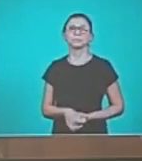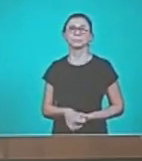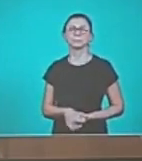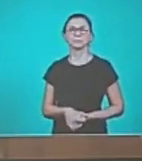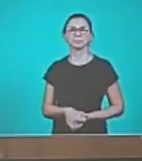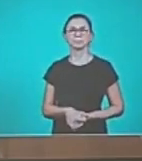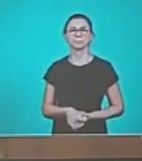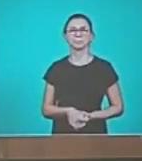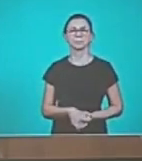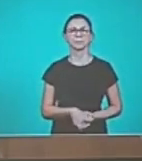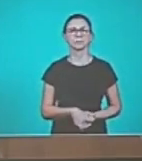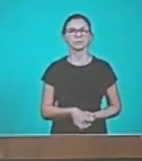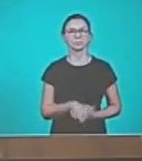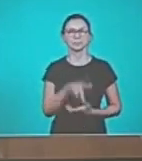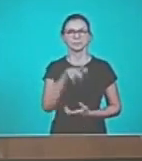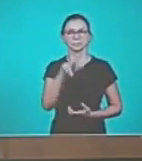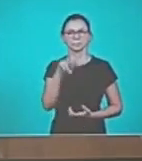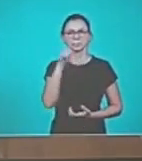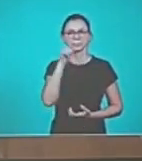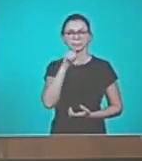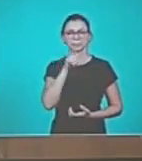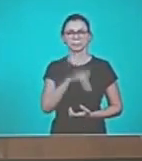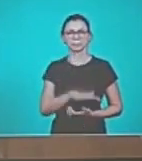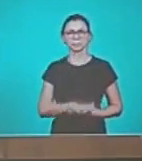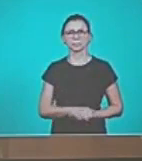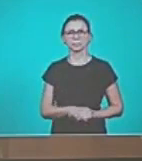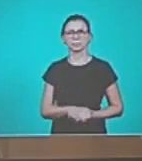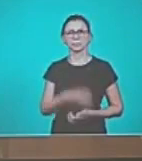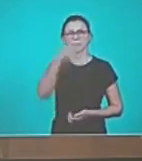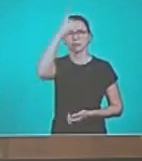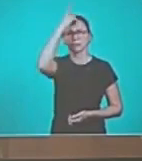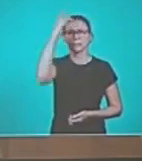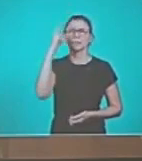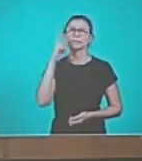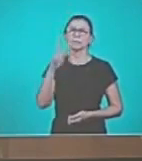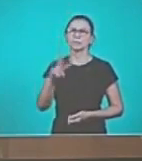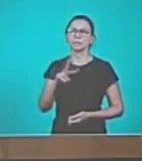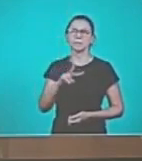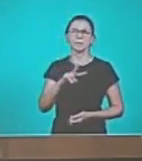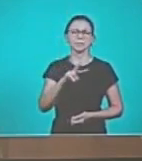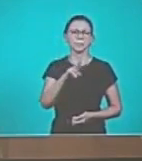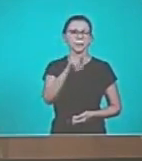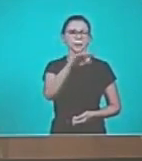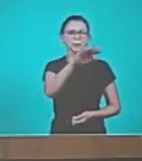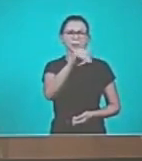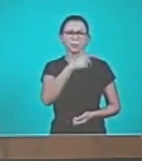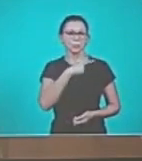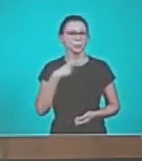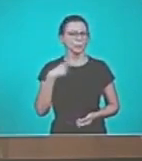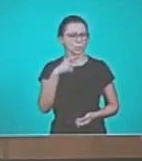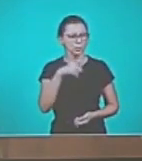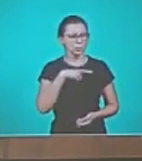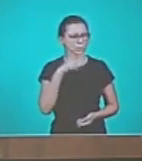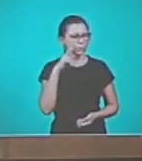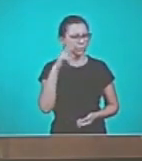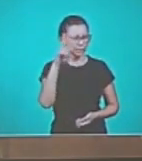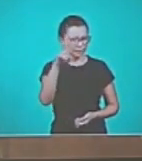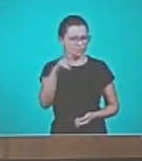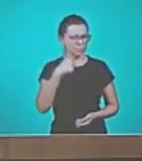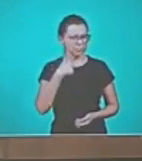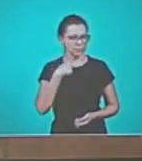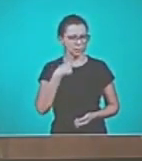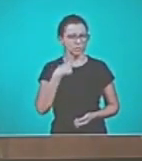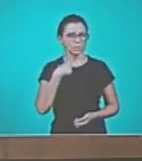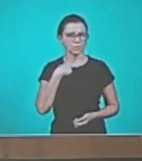in one of our churches. And this sister had a vision. And she called the pastor saying, Pastor, we have a vision here.